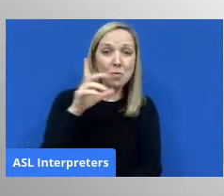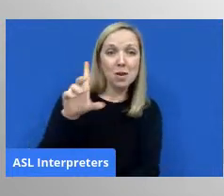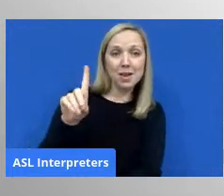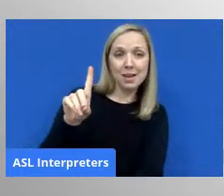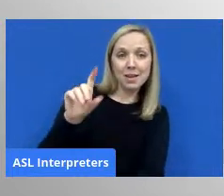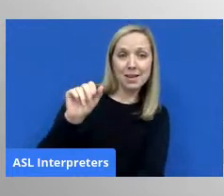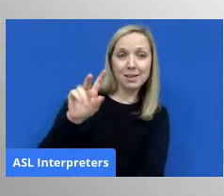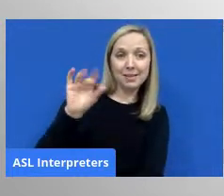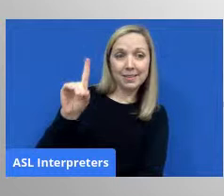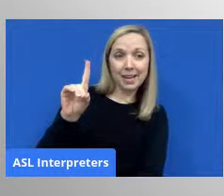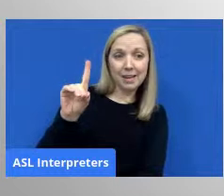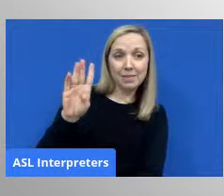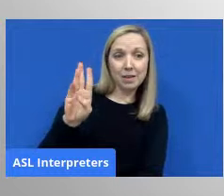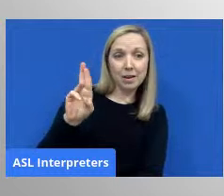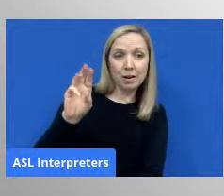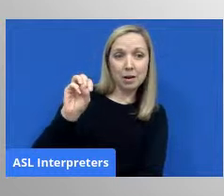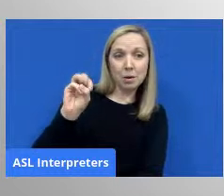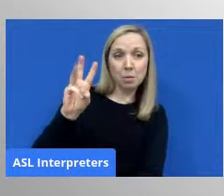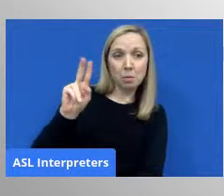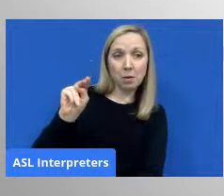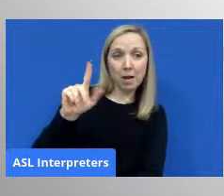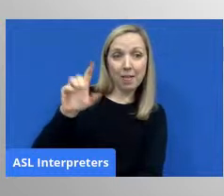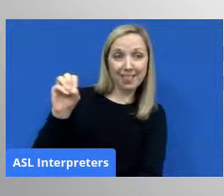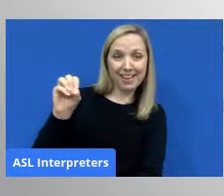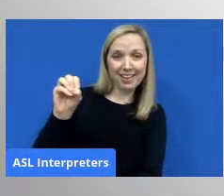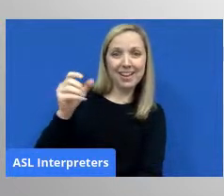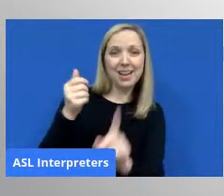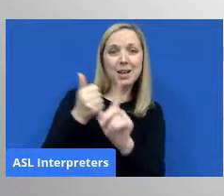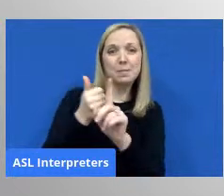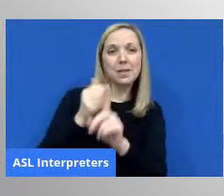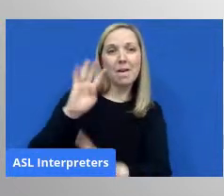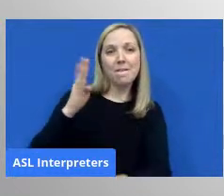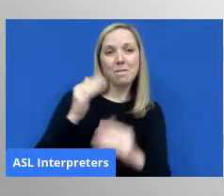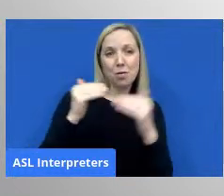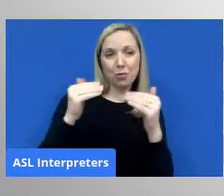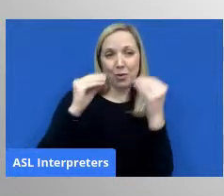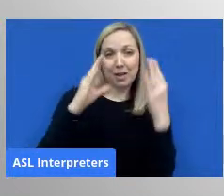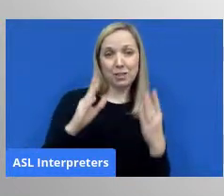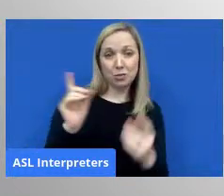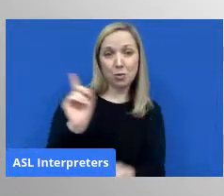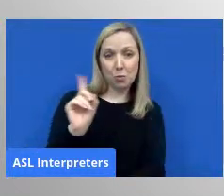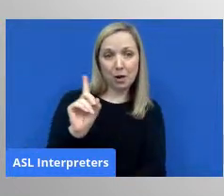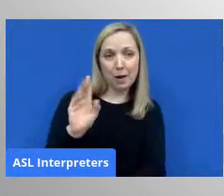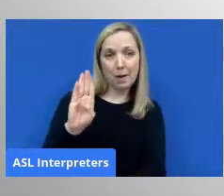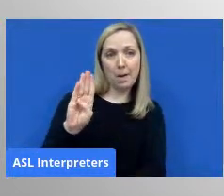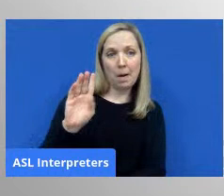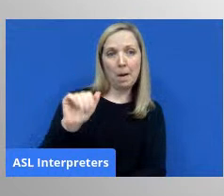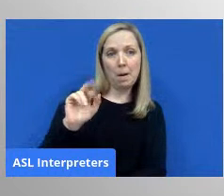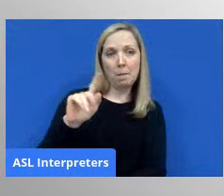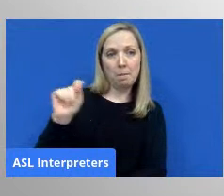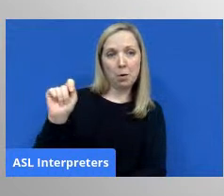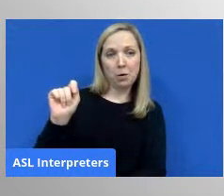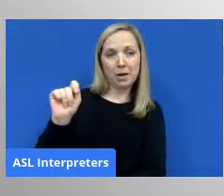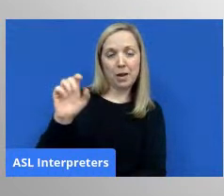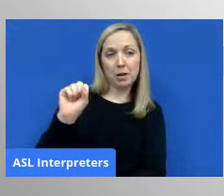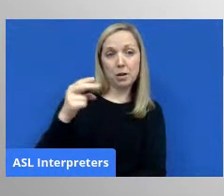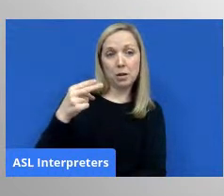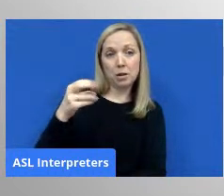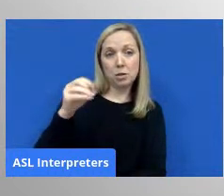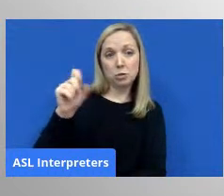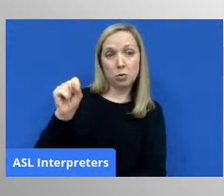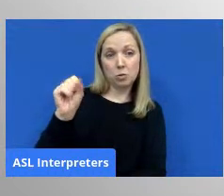grade teacher at Barnett Shoals Elementary. I'm going to start with his nomination text that was